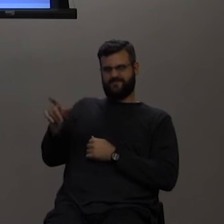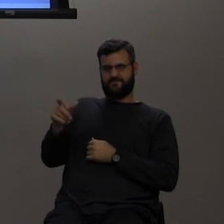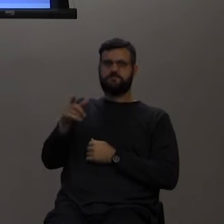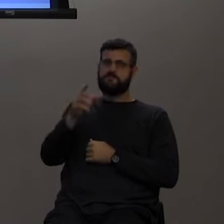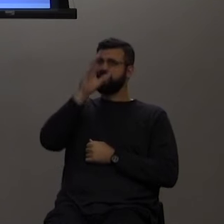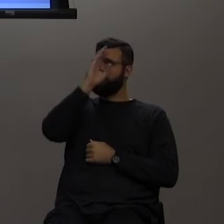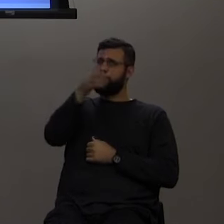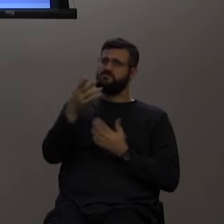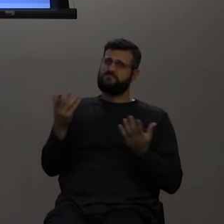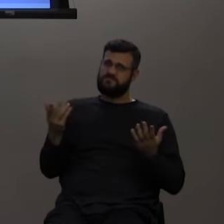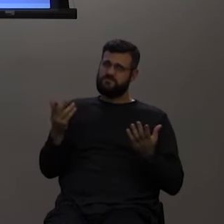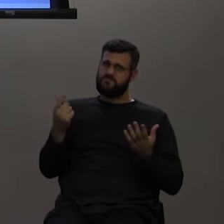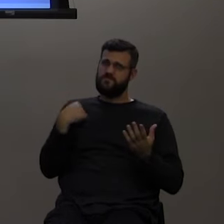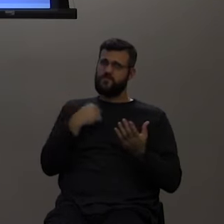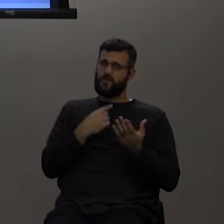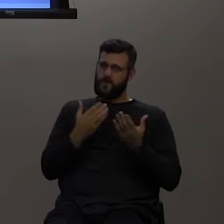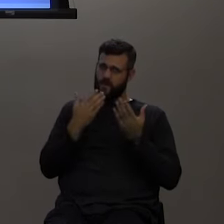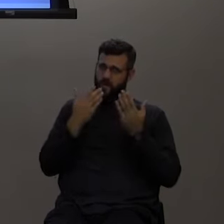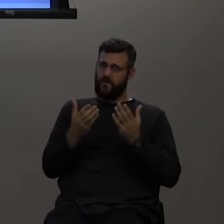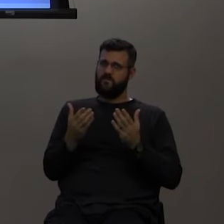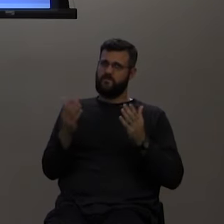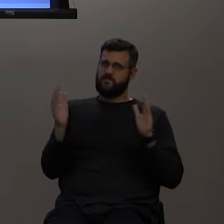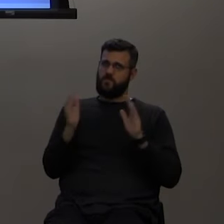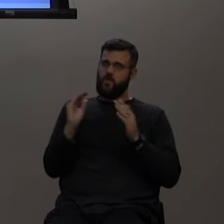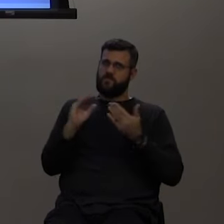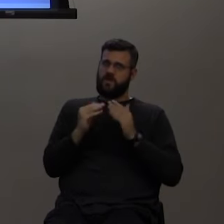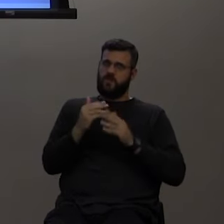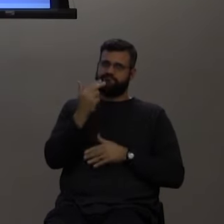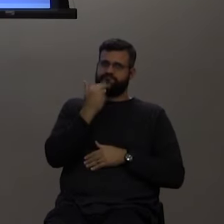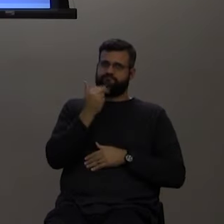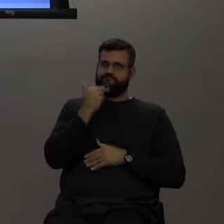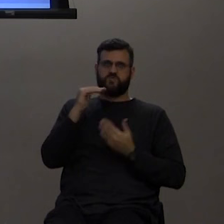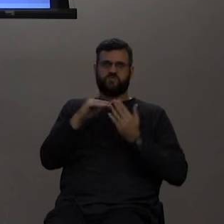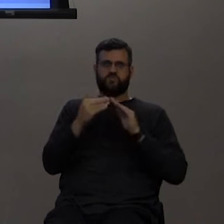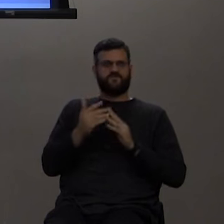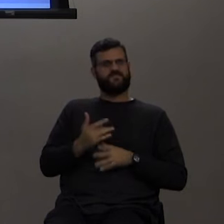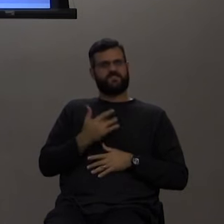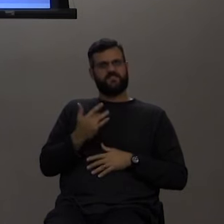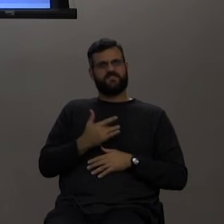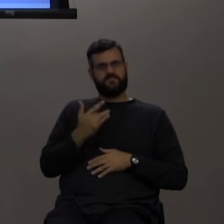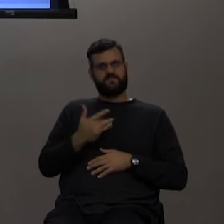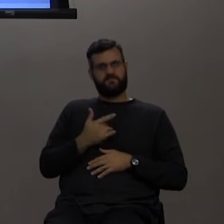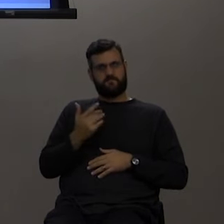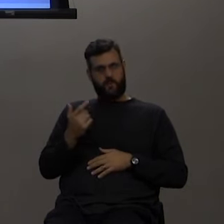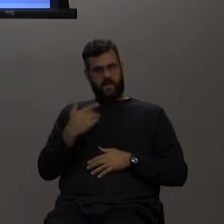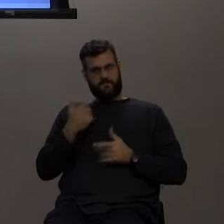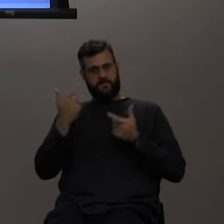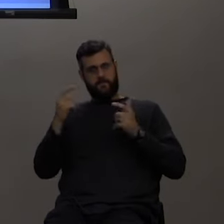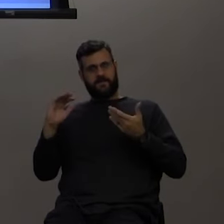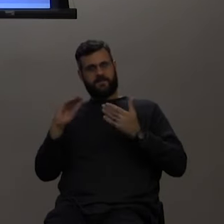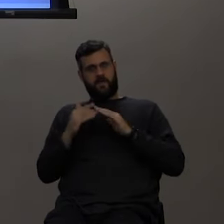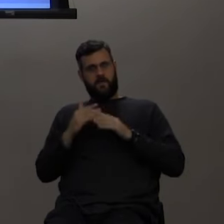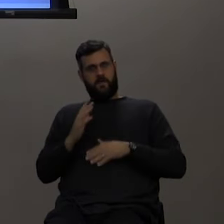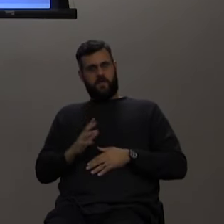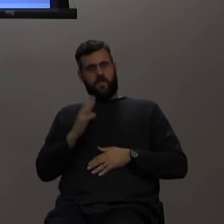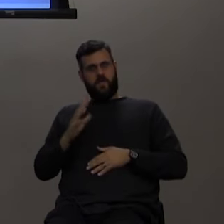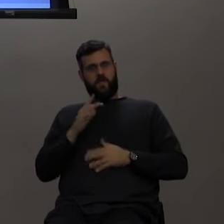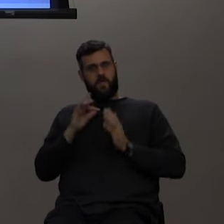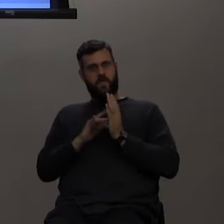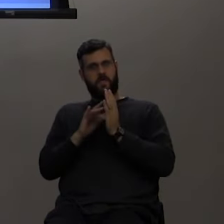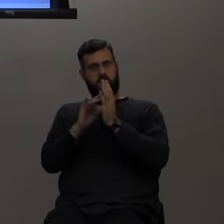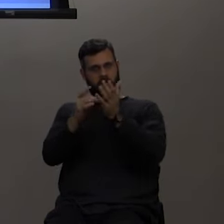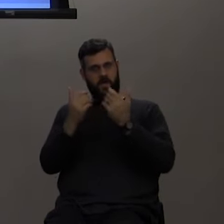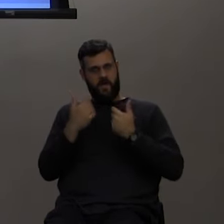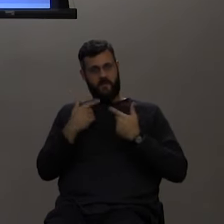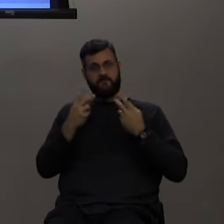Let's be frank. We offer a small town, quaint community feel, and we have big town amenities that we can offer folks. We have a